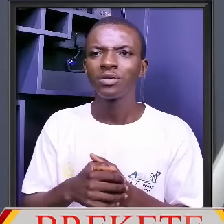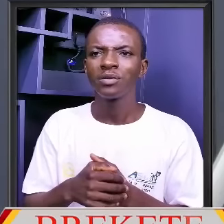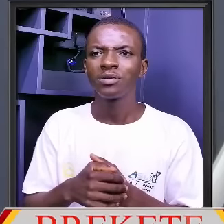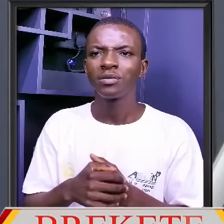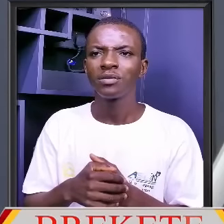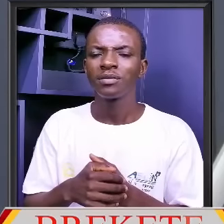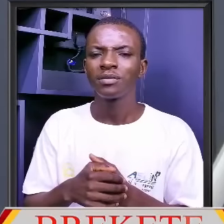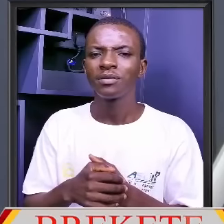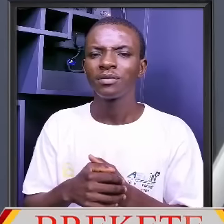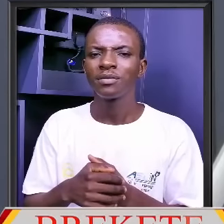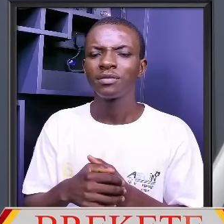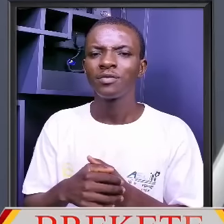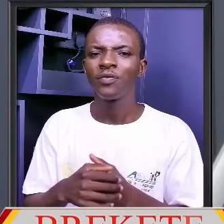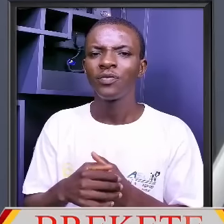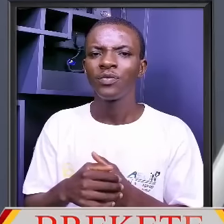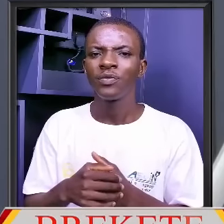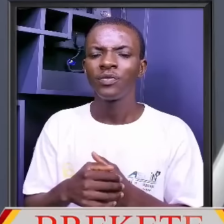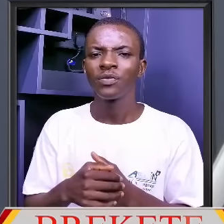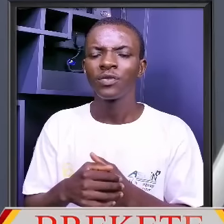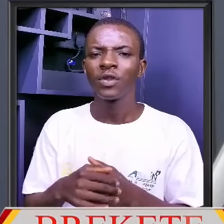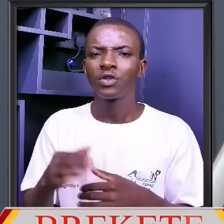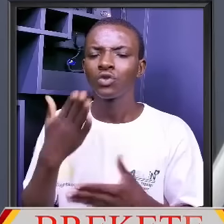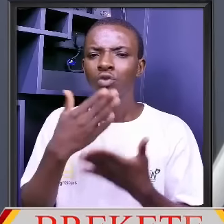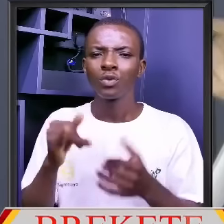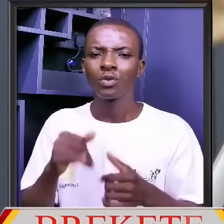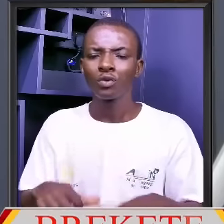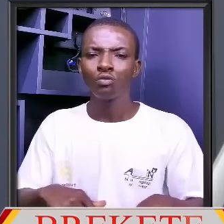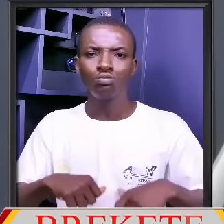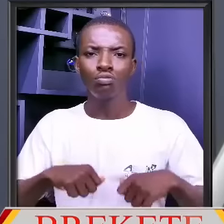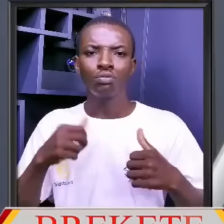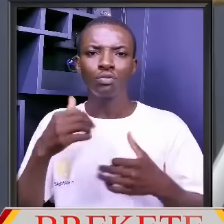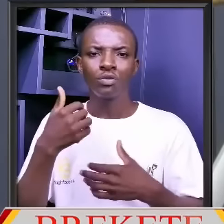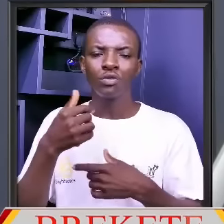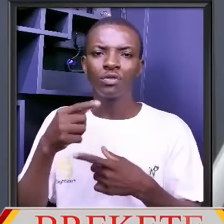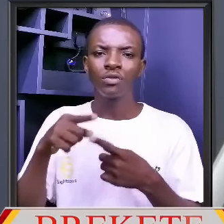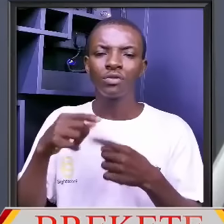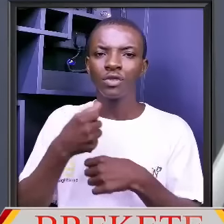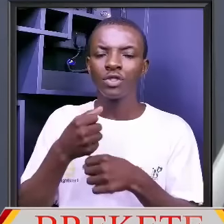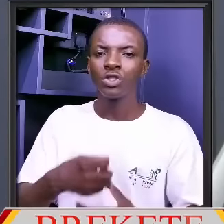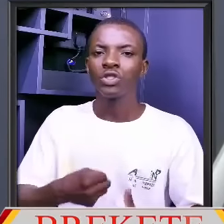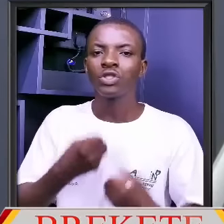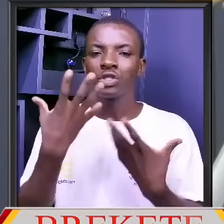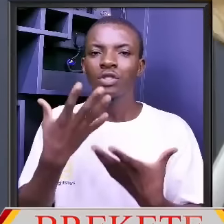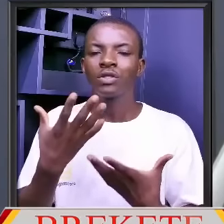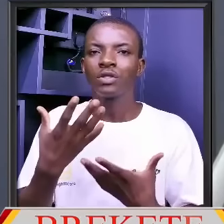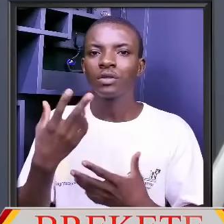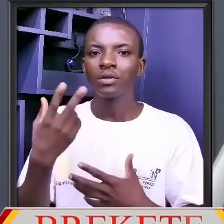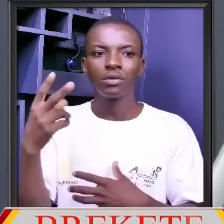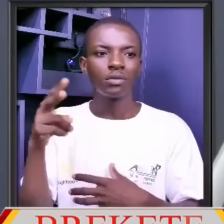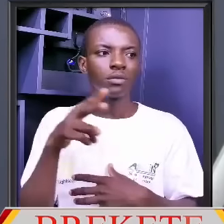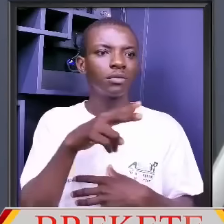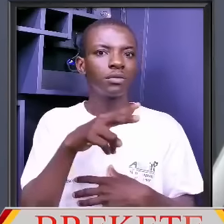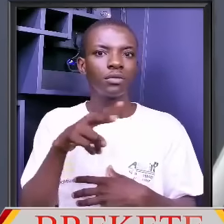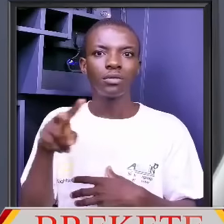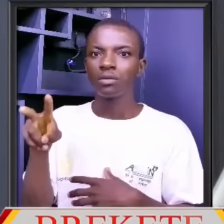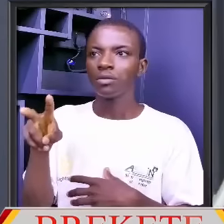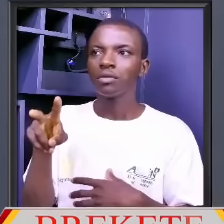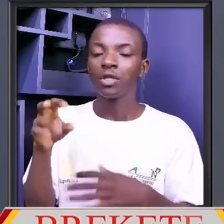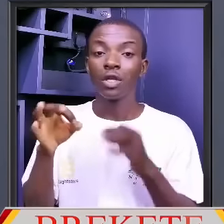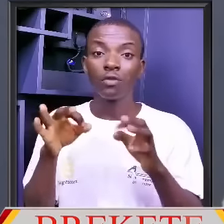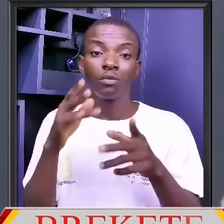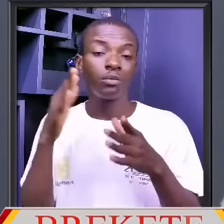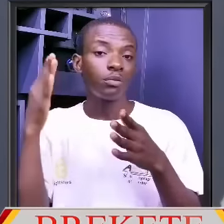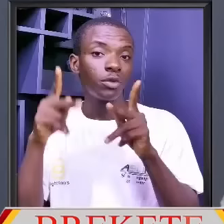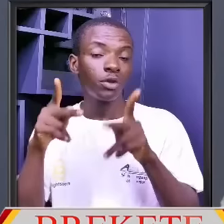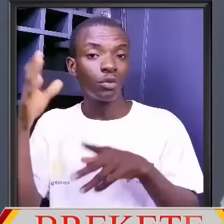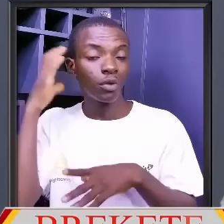He no go. Unless, and some of them go, they take and they brag, make, as then they shout, they go, they look, make what are